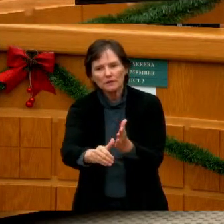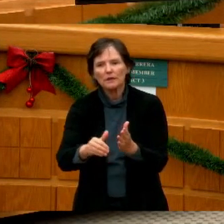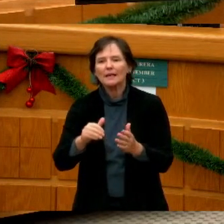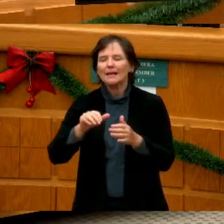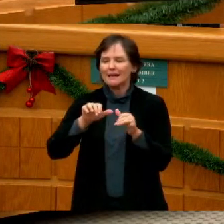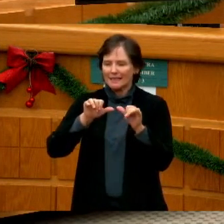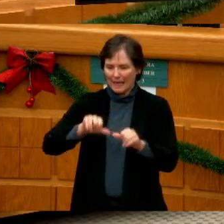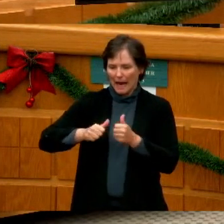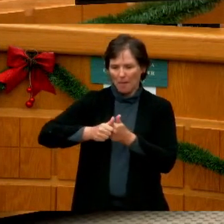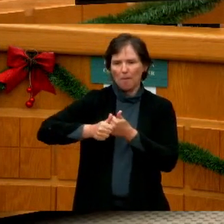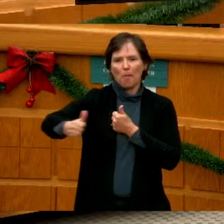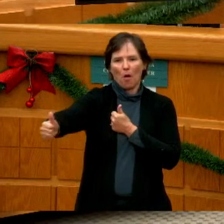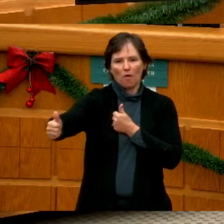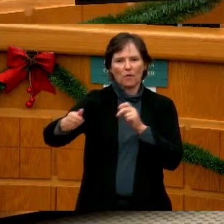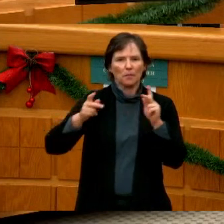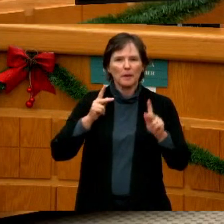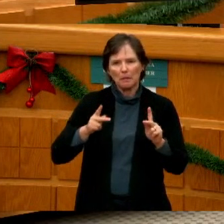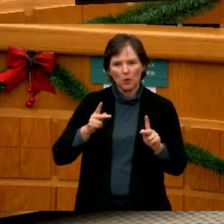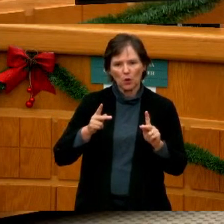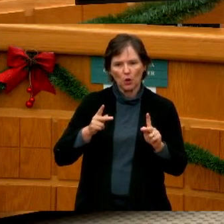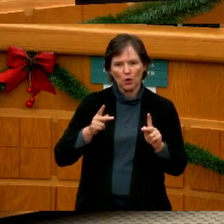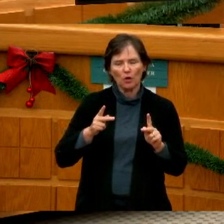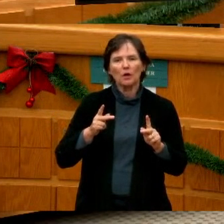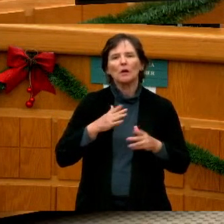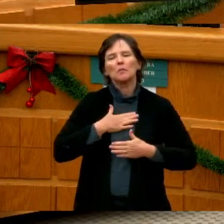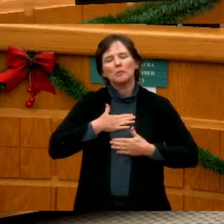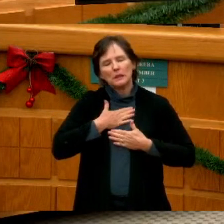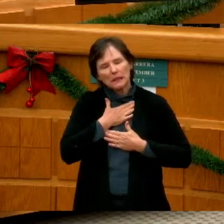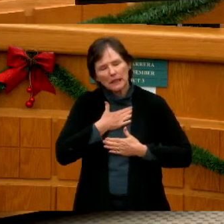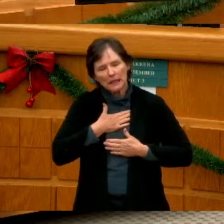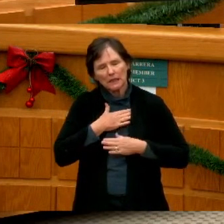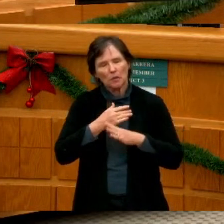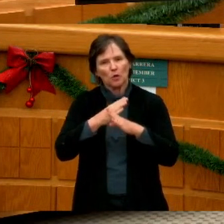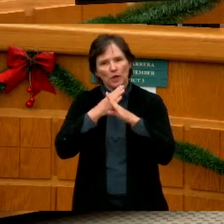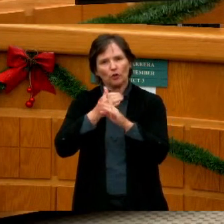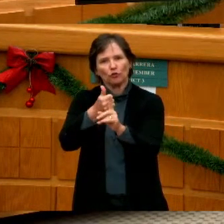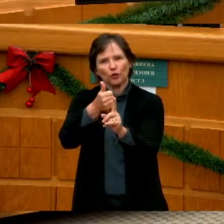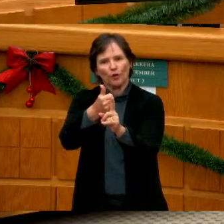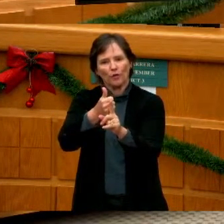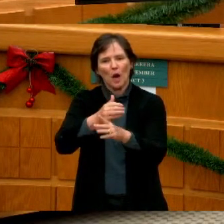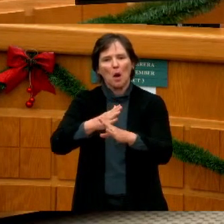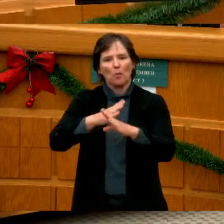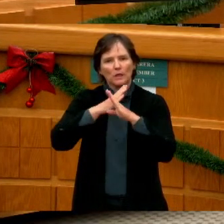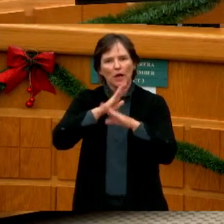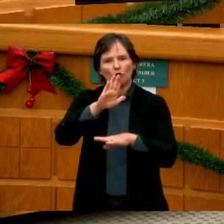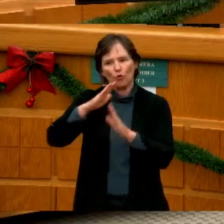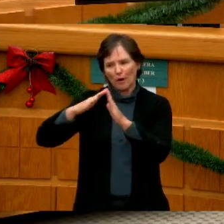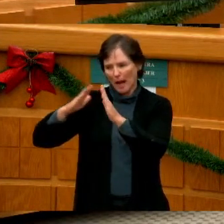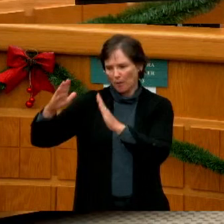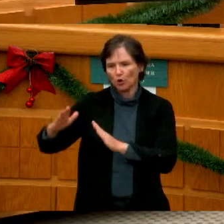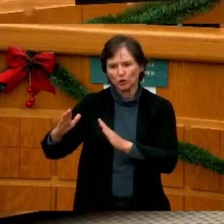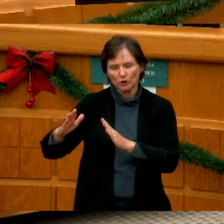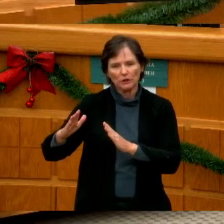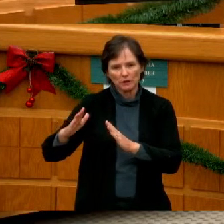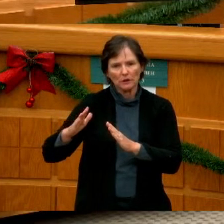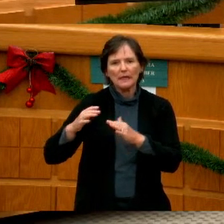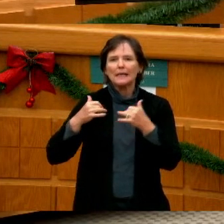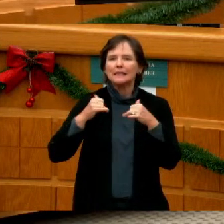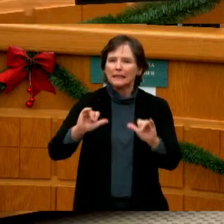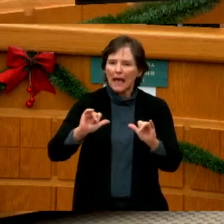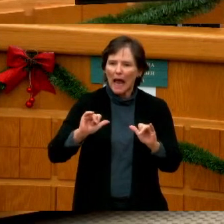of others. Together we will succeed in halting this virus so that we can all have our lives